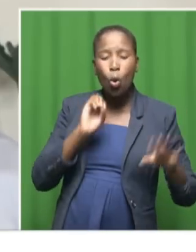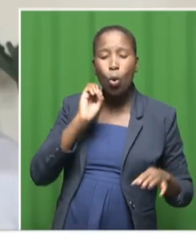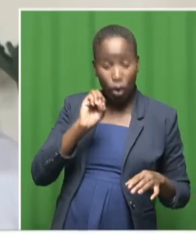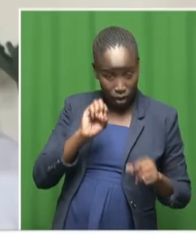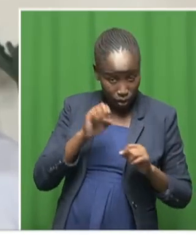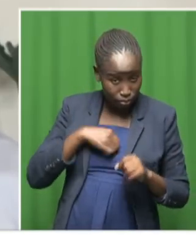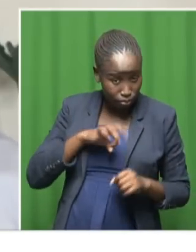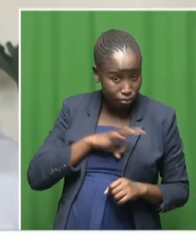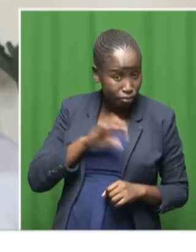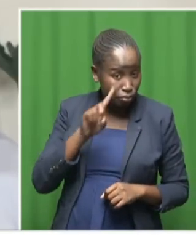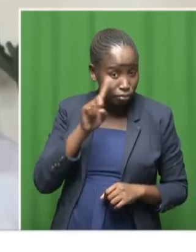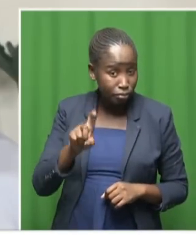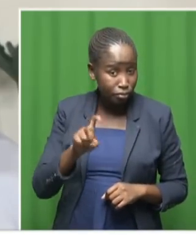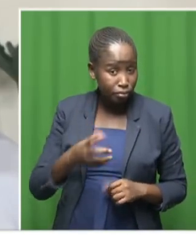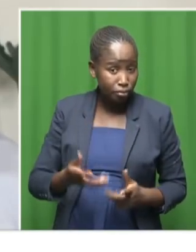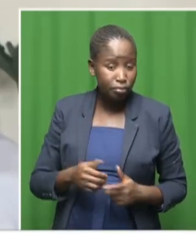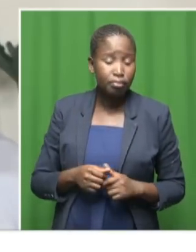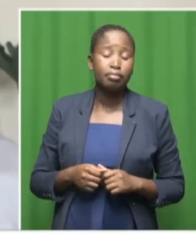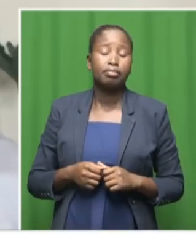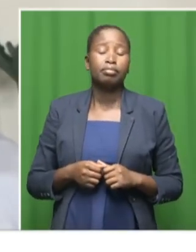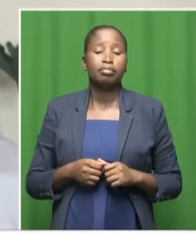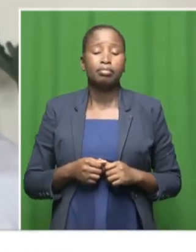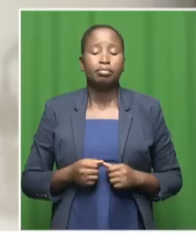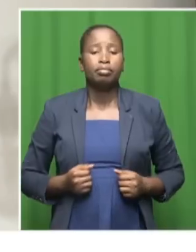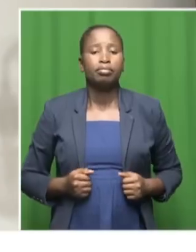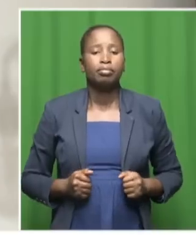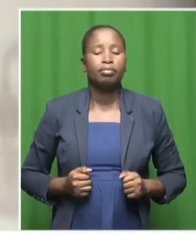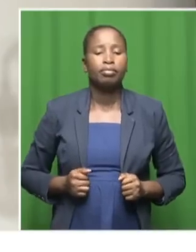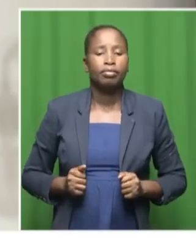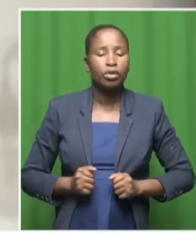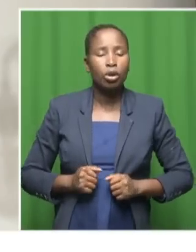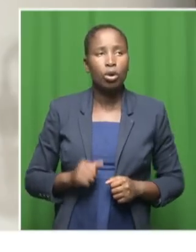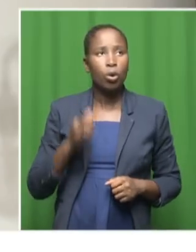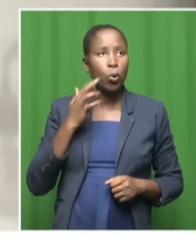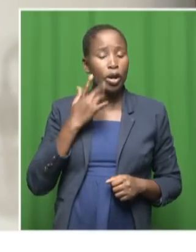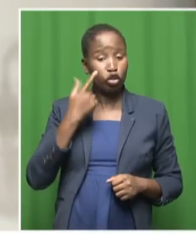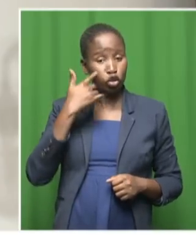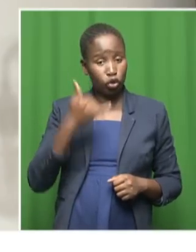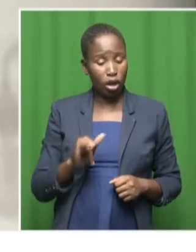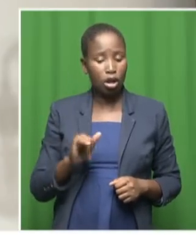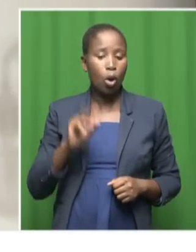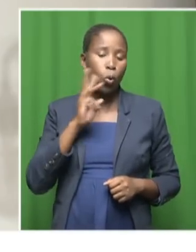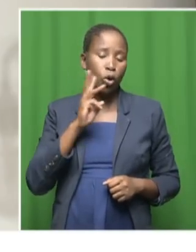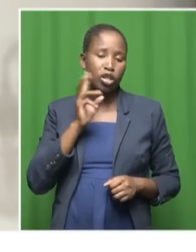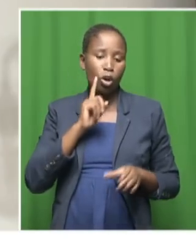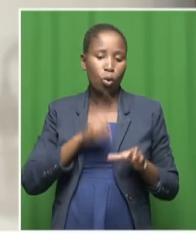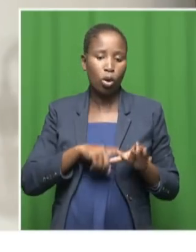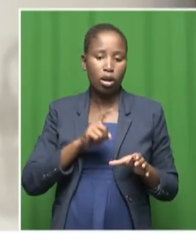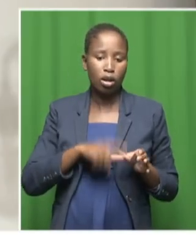So what we do when we know that the water quality is below,